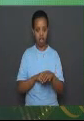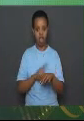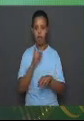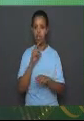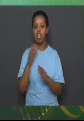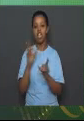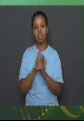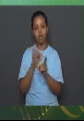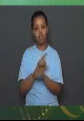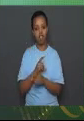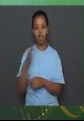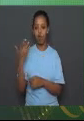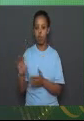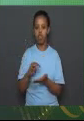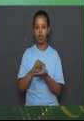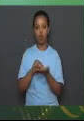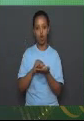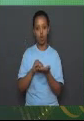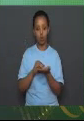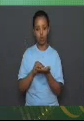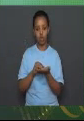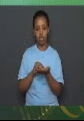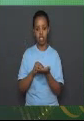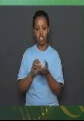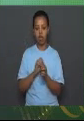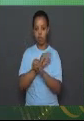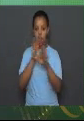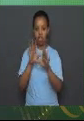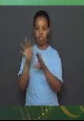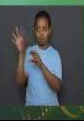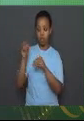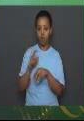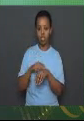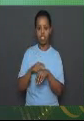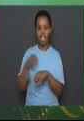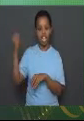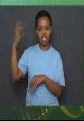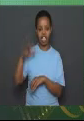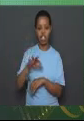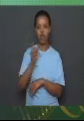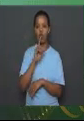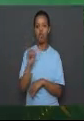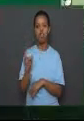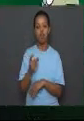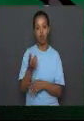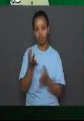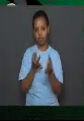when pigment molecules absorb light energy from the sun?